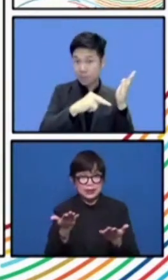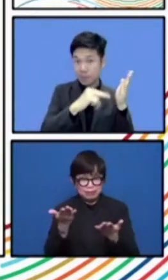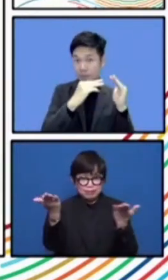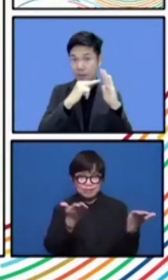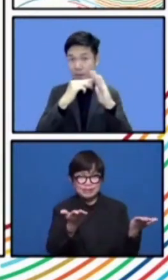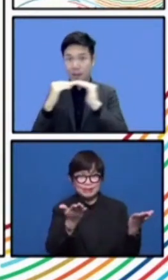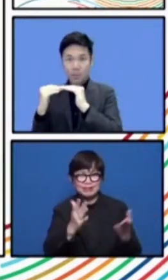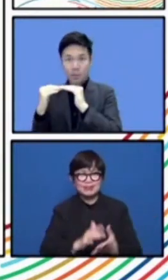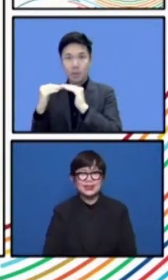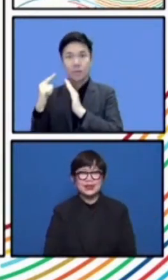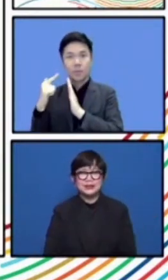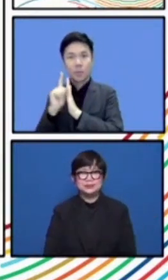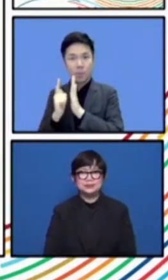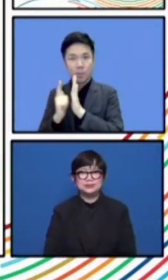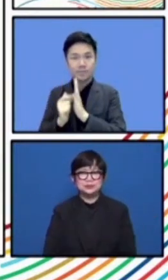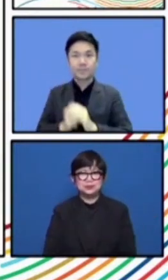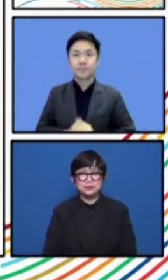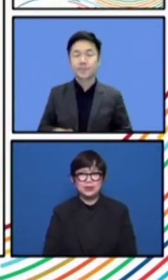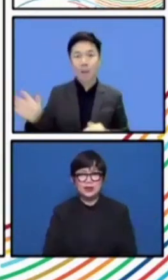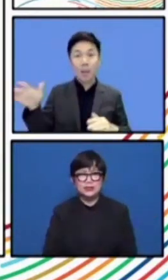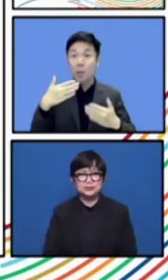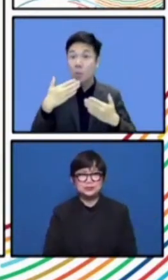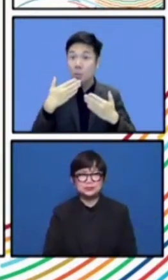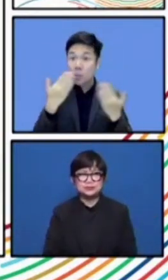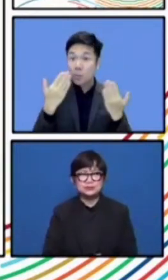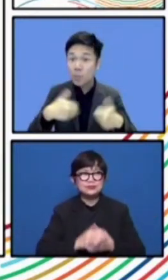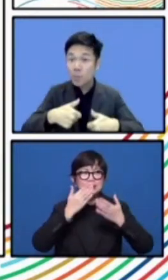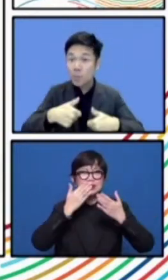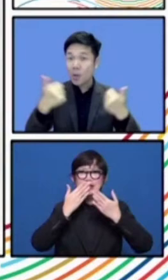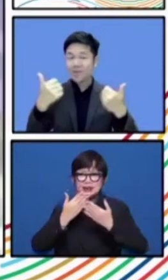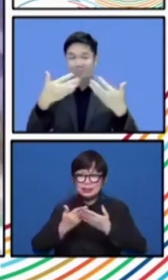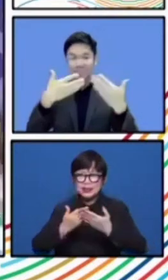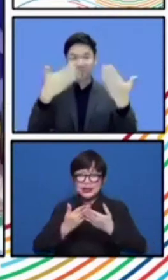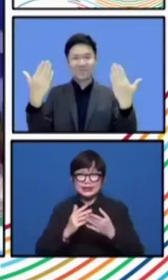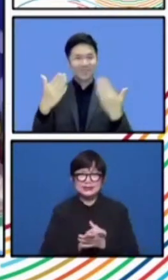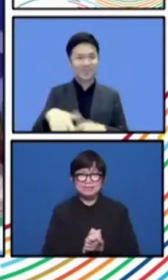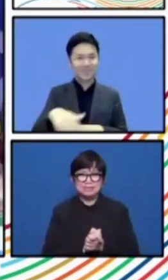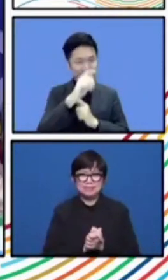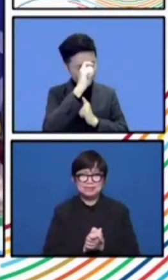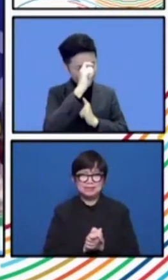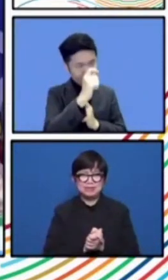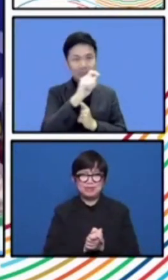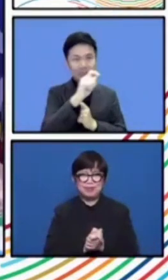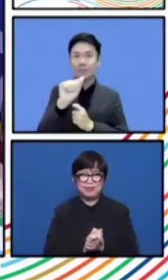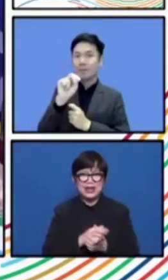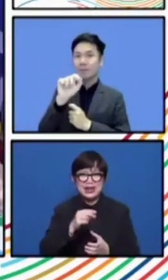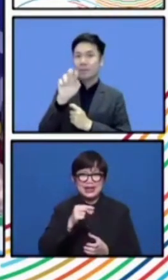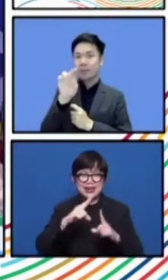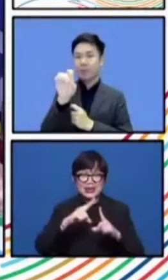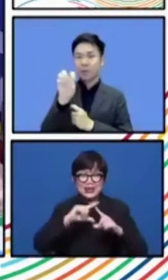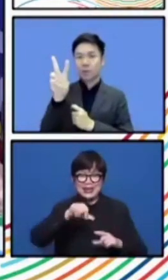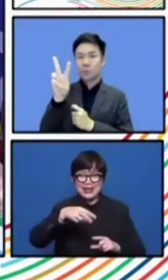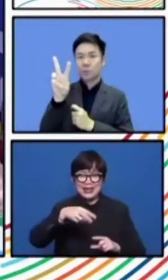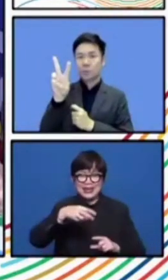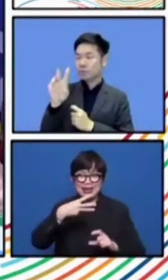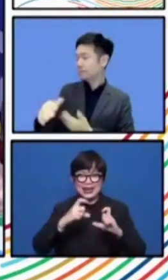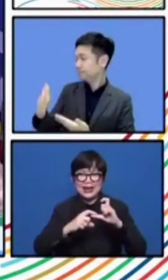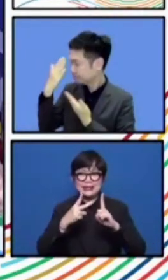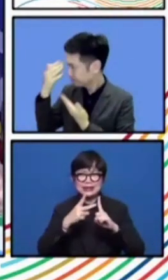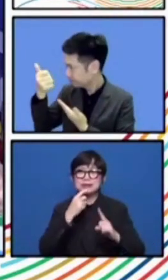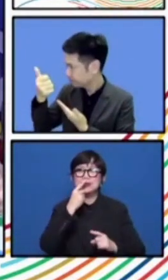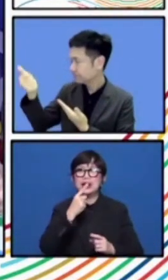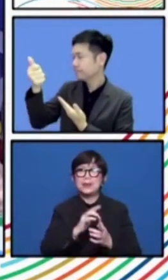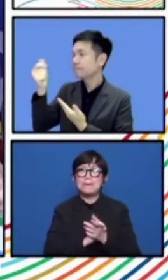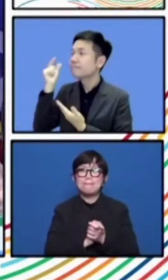good morning good morning uh Mr Andrew respected Madam chair our learned